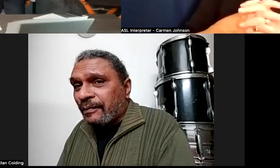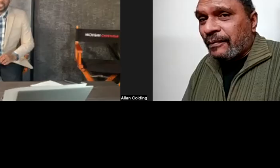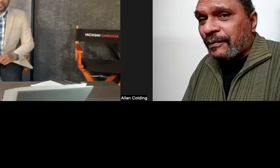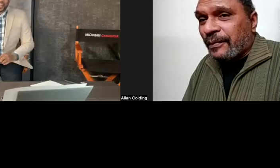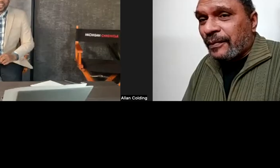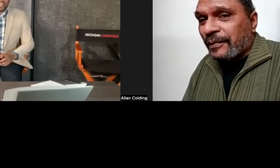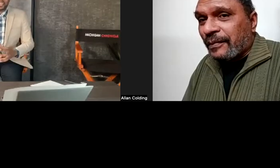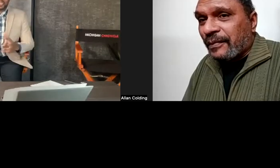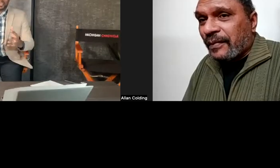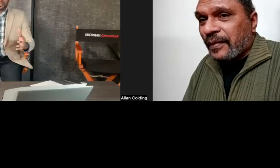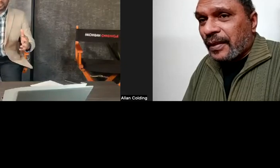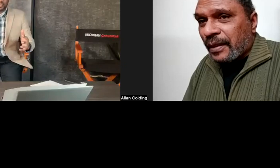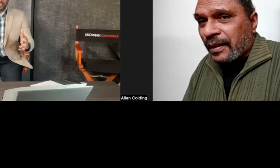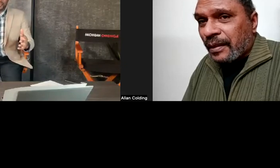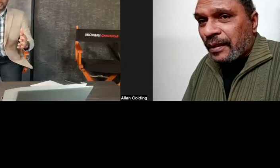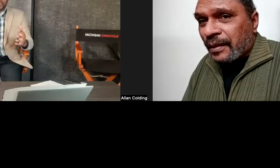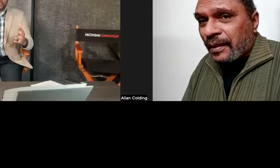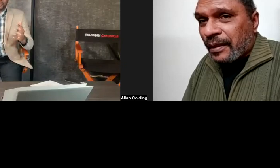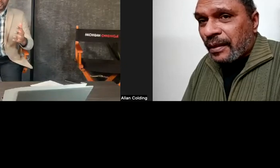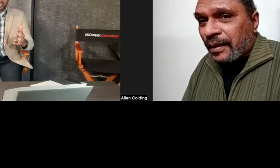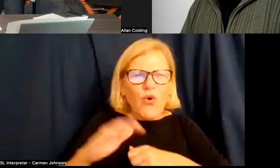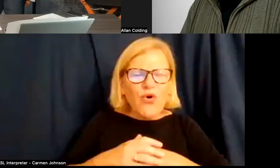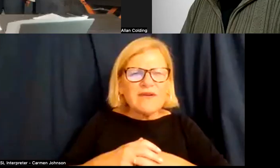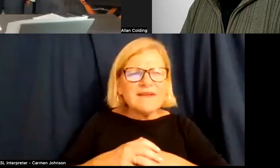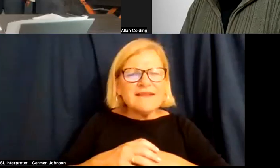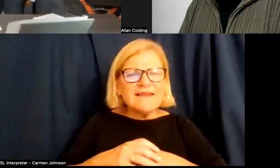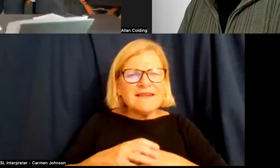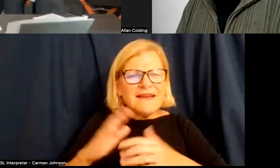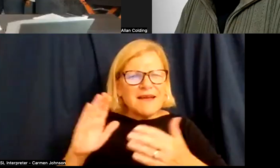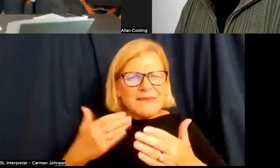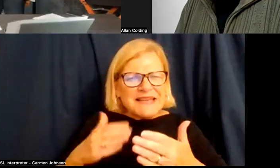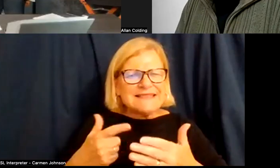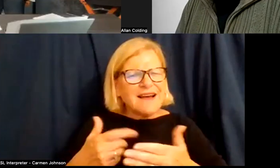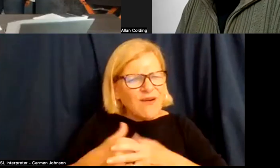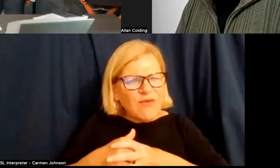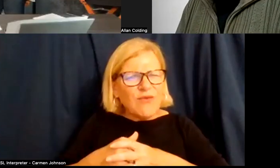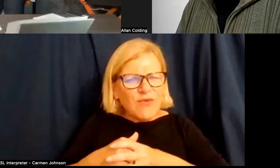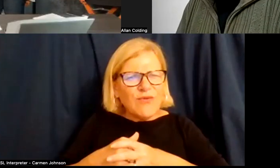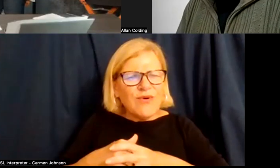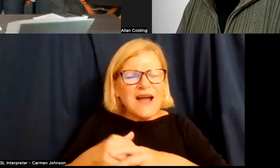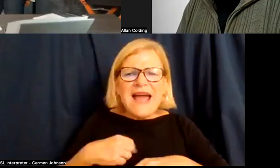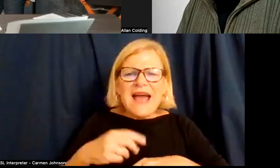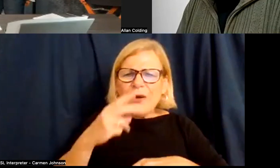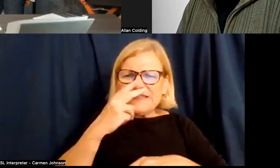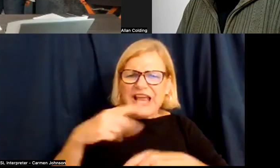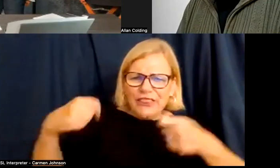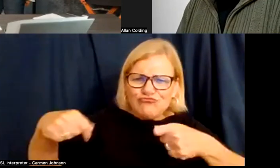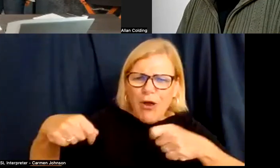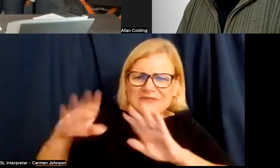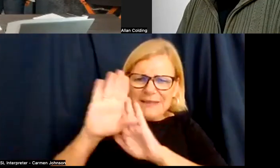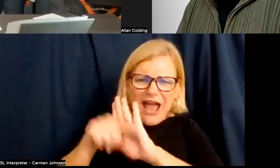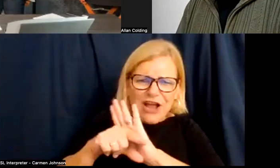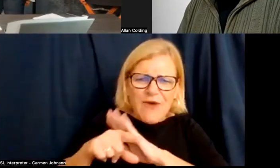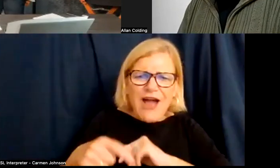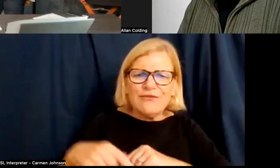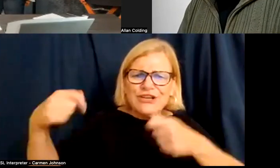Awesome, awesome. I loved your piece there, and I see that we see the drums in the background.